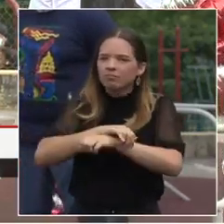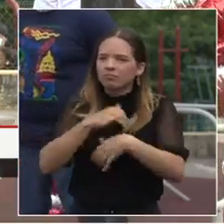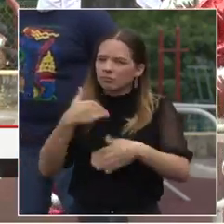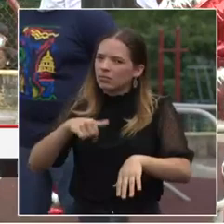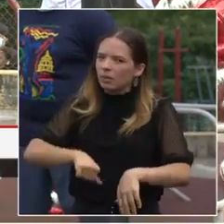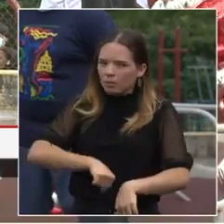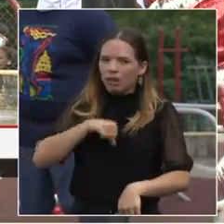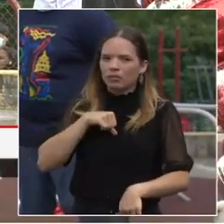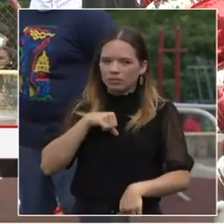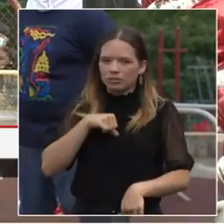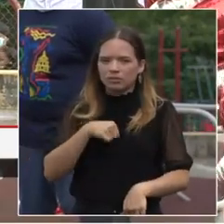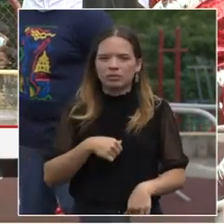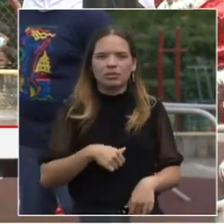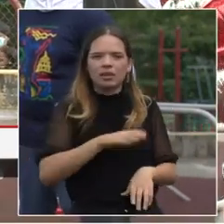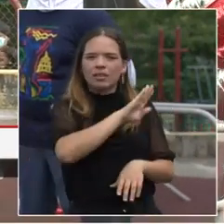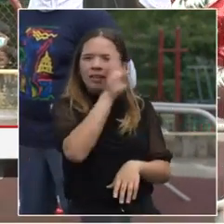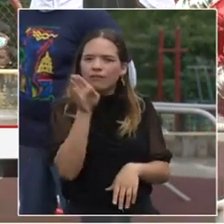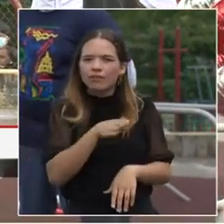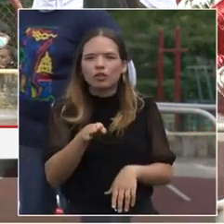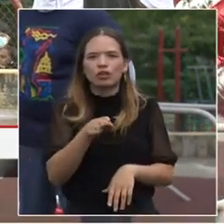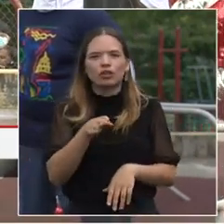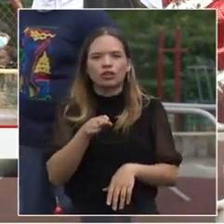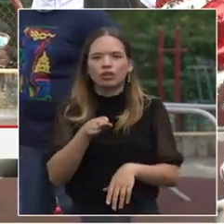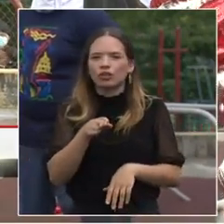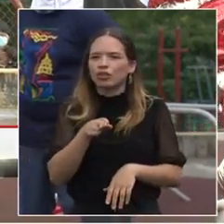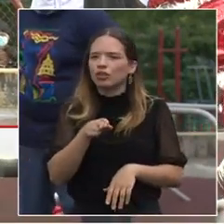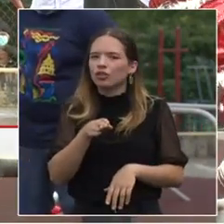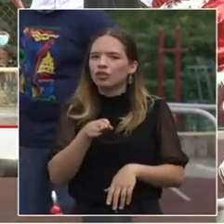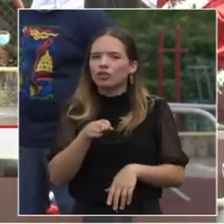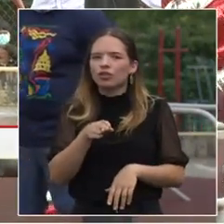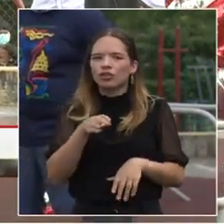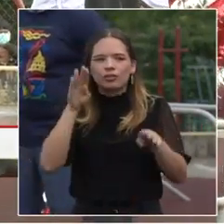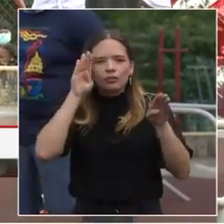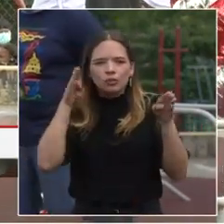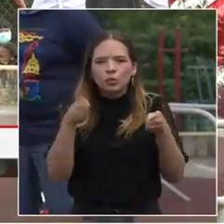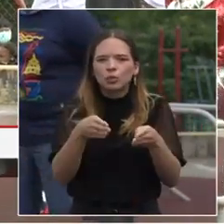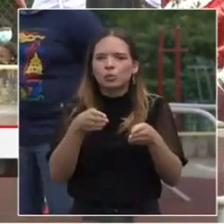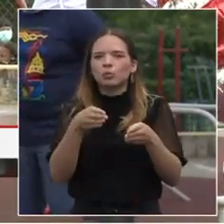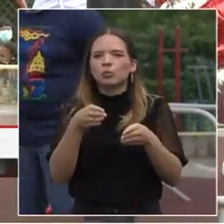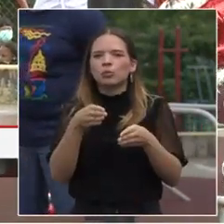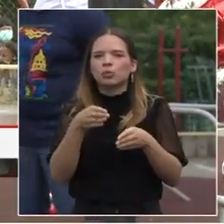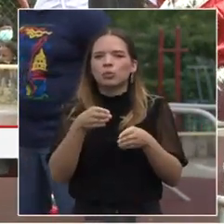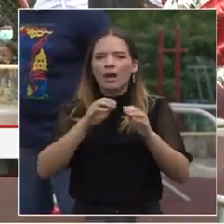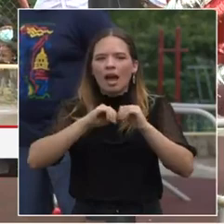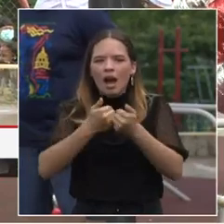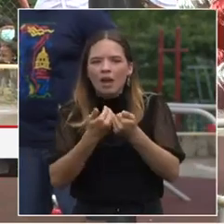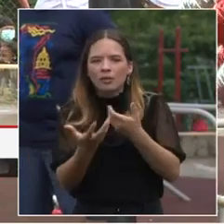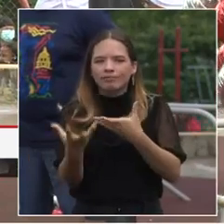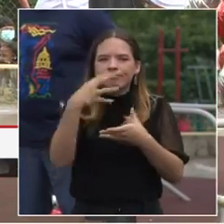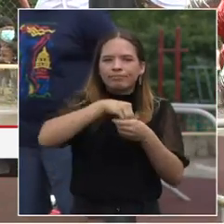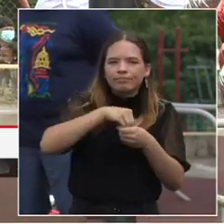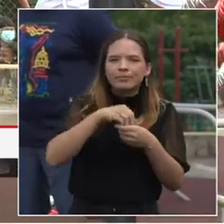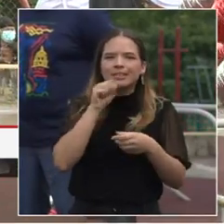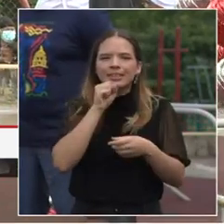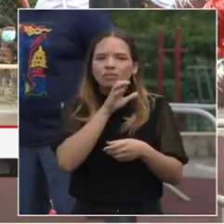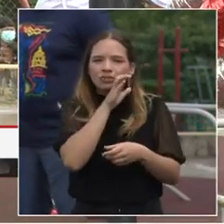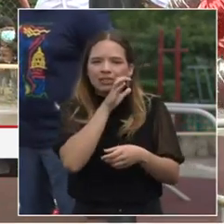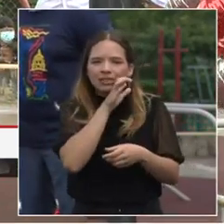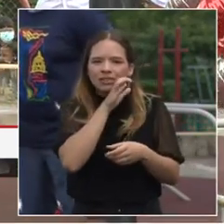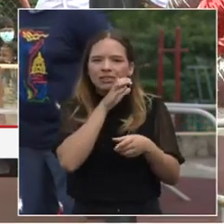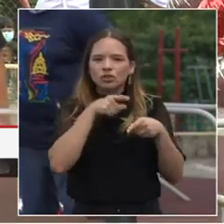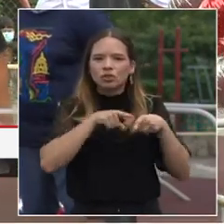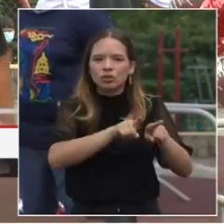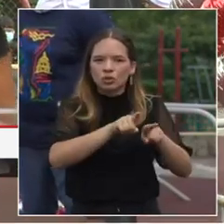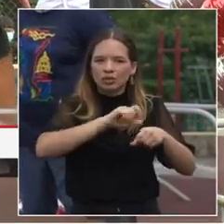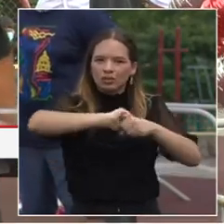have never taken our eyes off of how we get and re-engage with seniors during COVID and